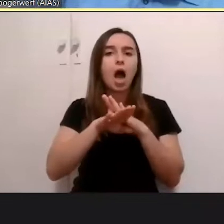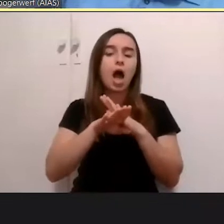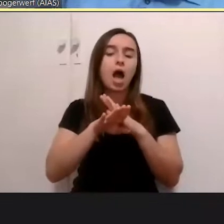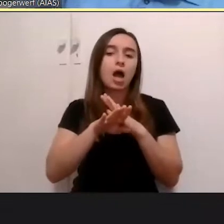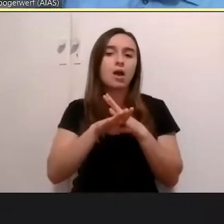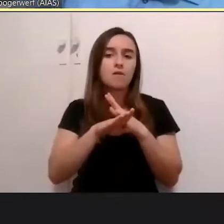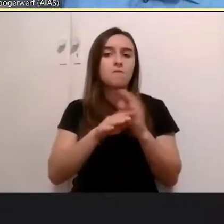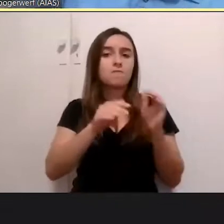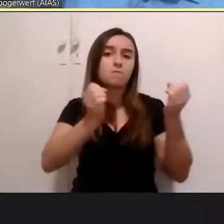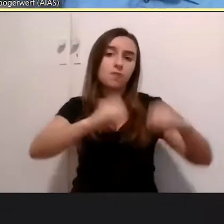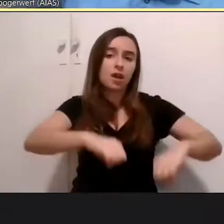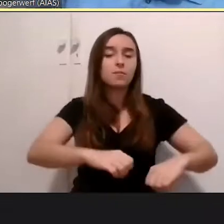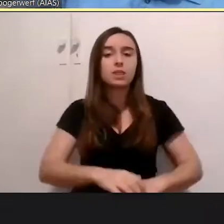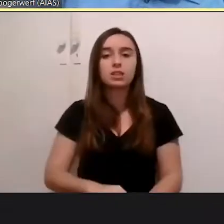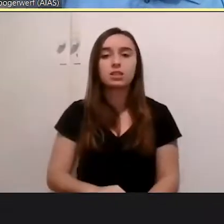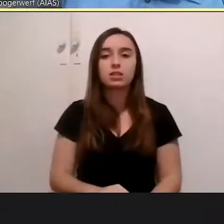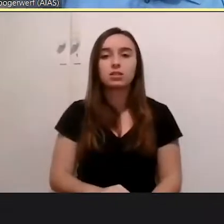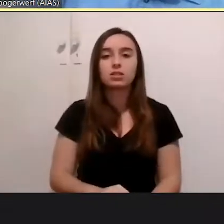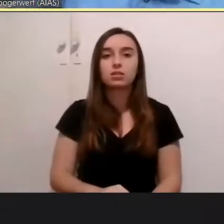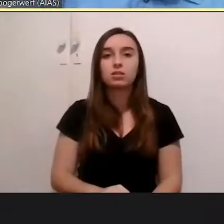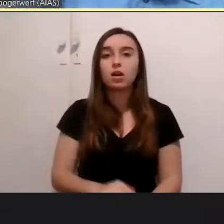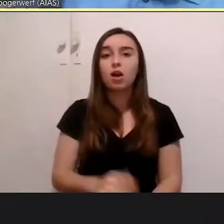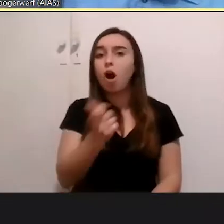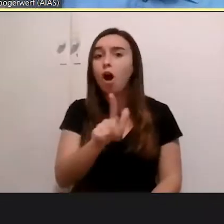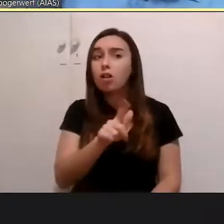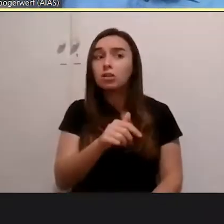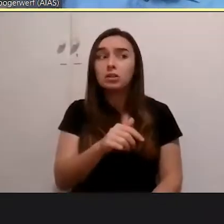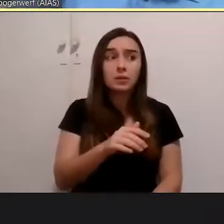not all what is possible is actually available,